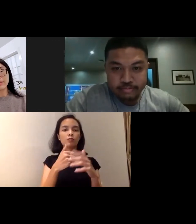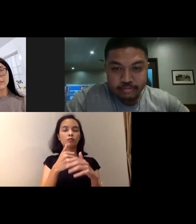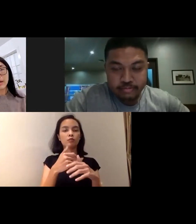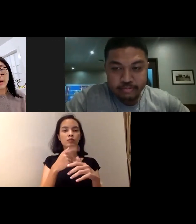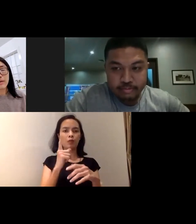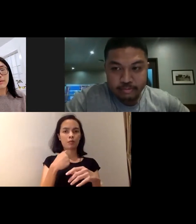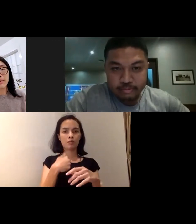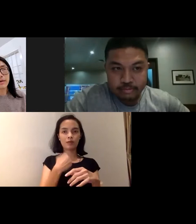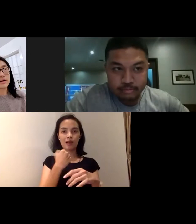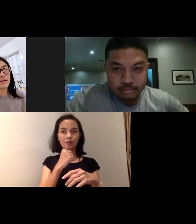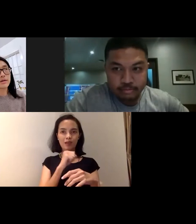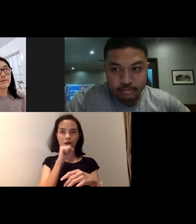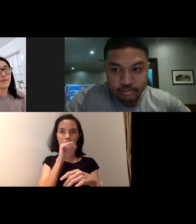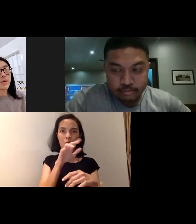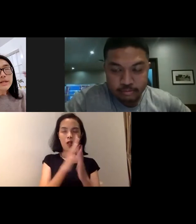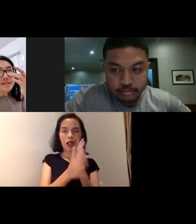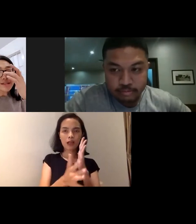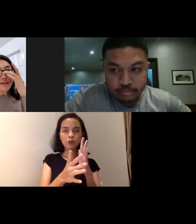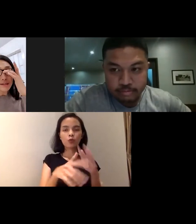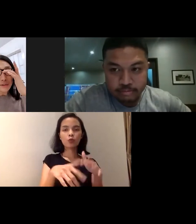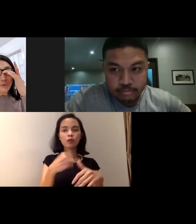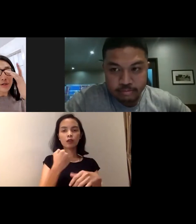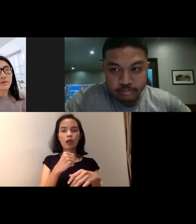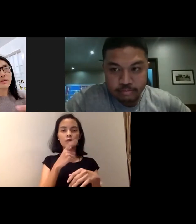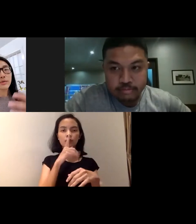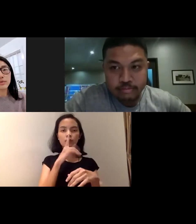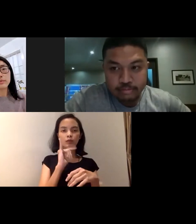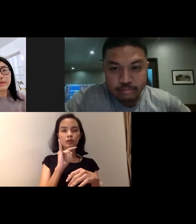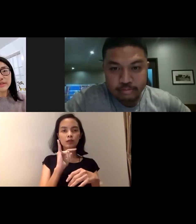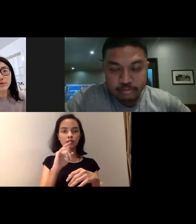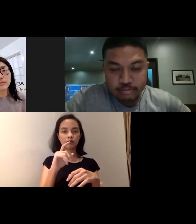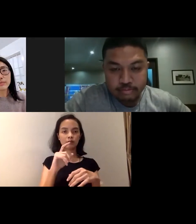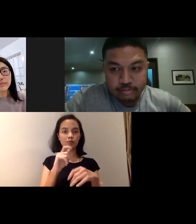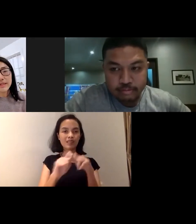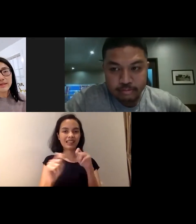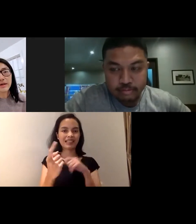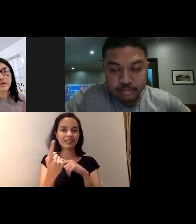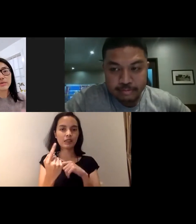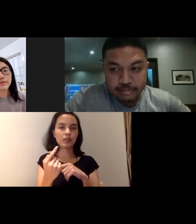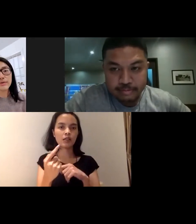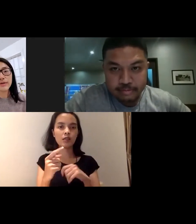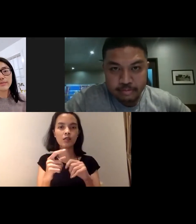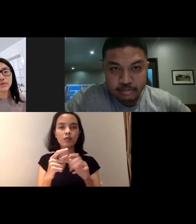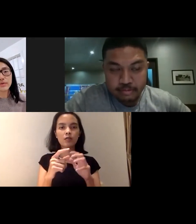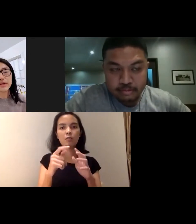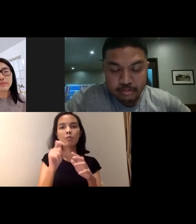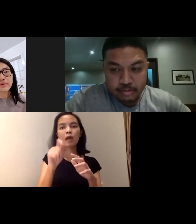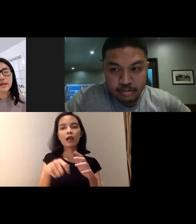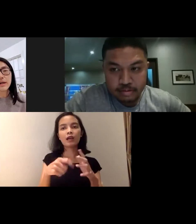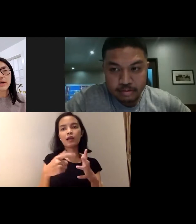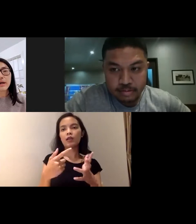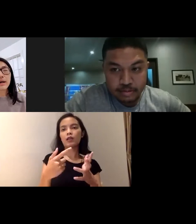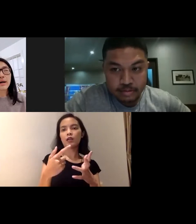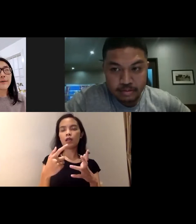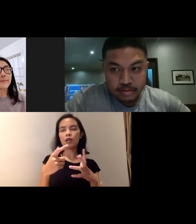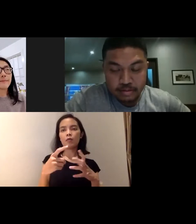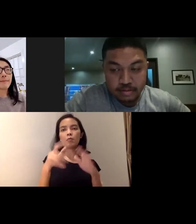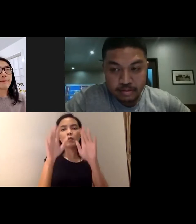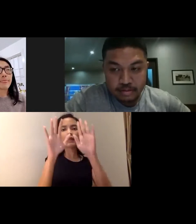our own voice, like, you know, through mainstream media, through films, through cinema.